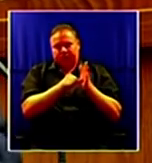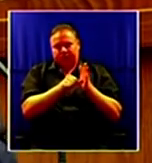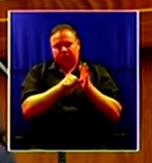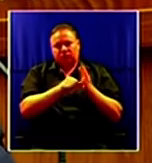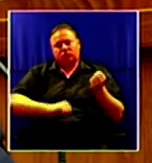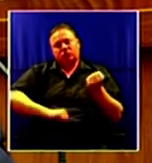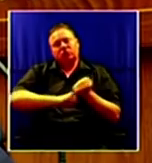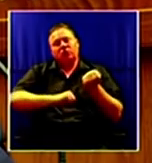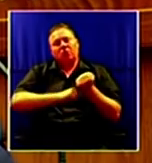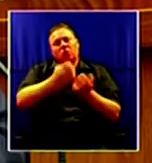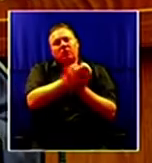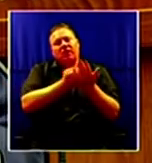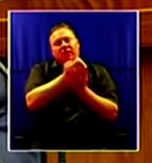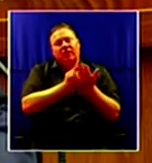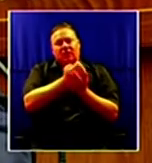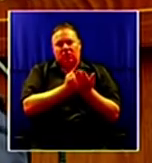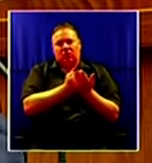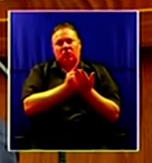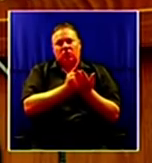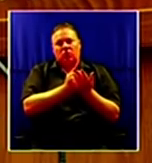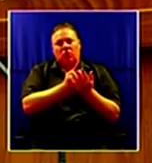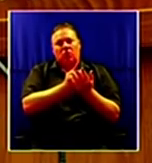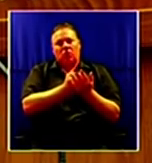economic reconstruction and recovery plan.